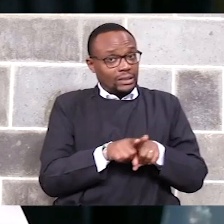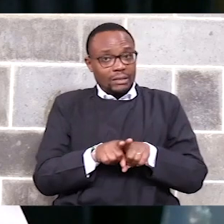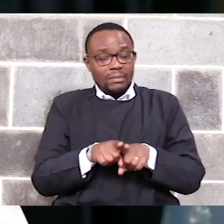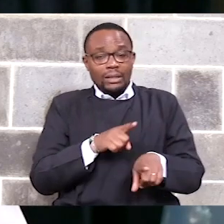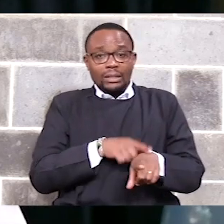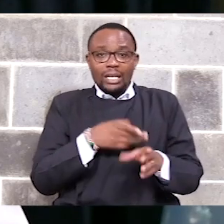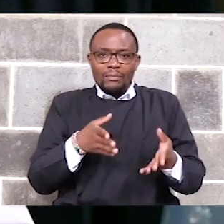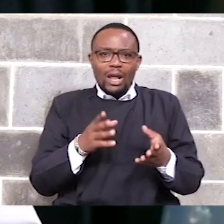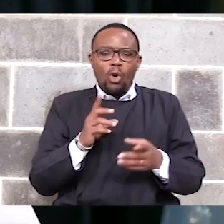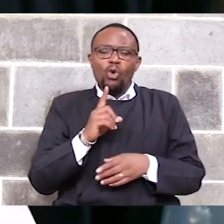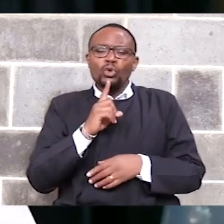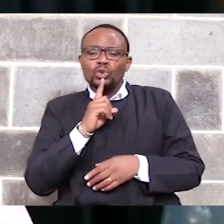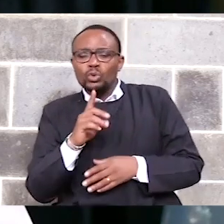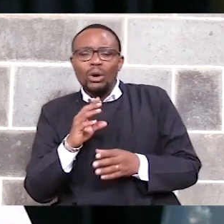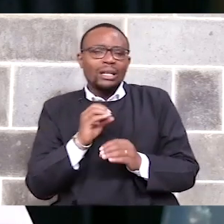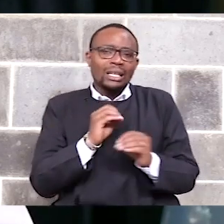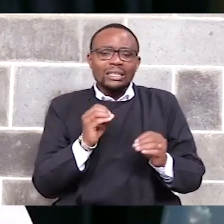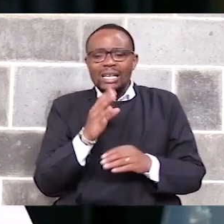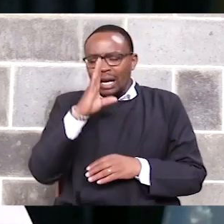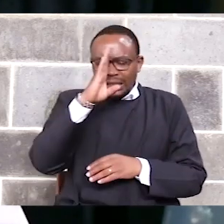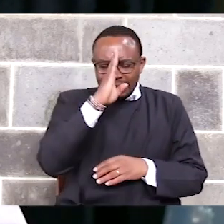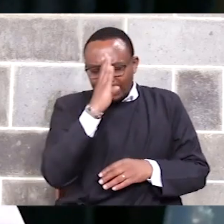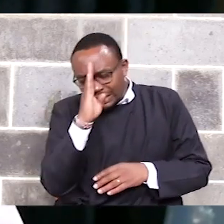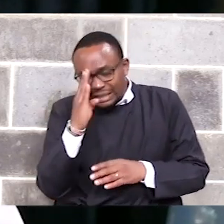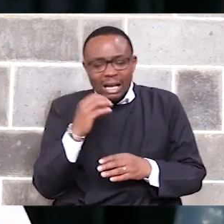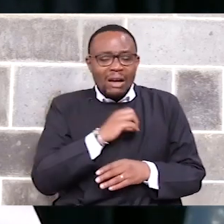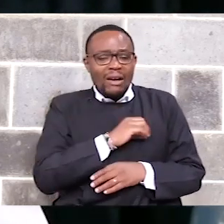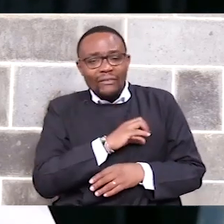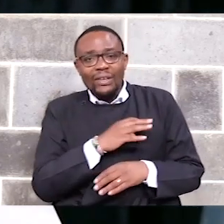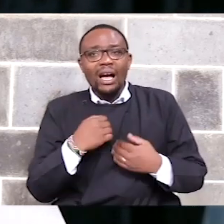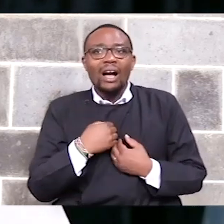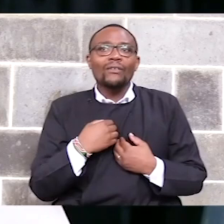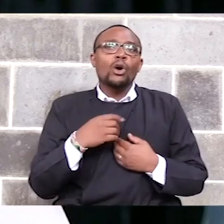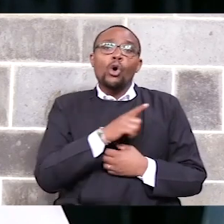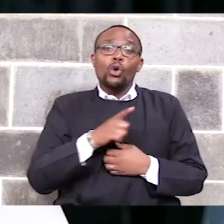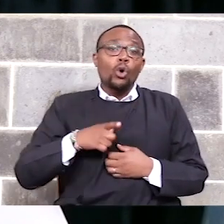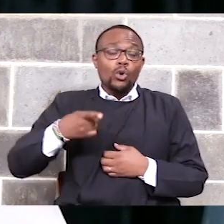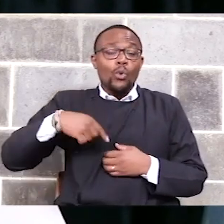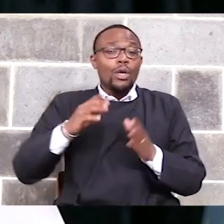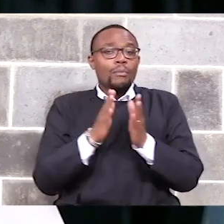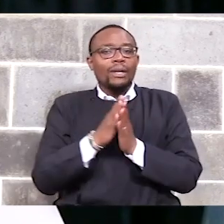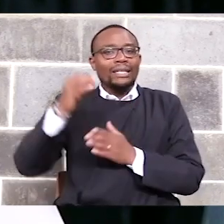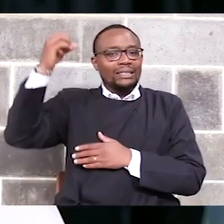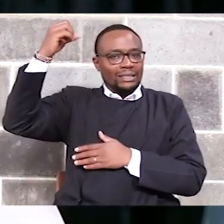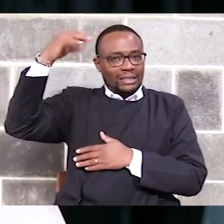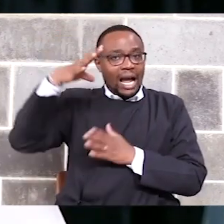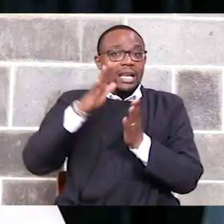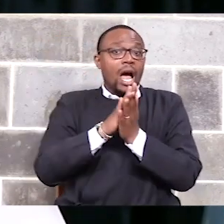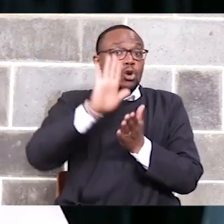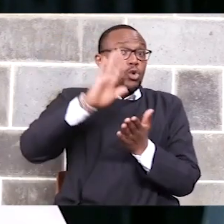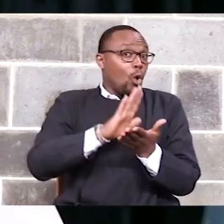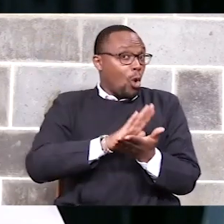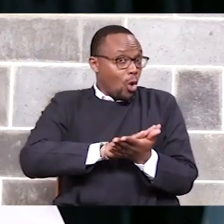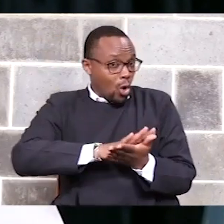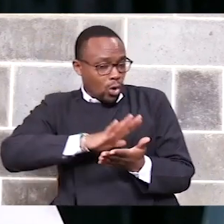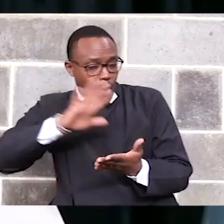of uncertainty, Lord, we thank you because we know you are going to shine over what is happening. And your glory will be filled